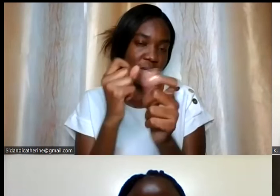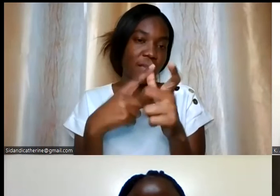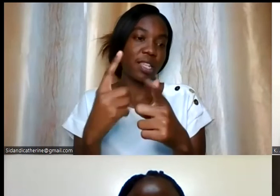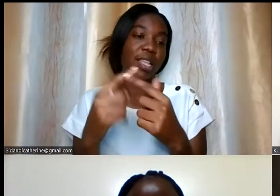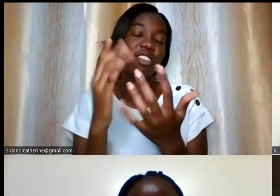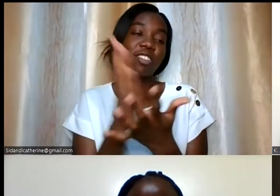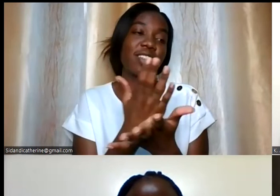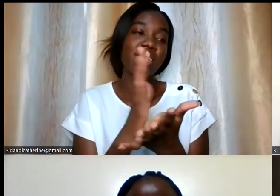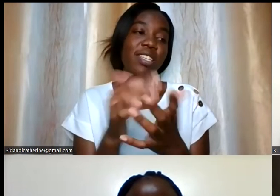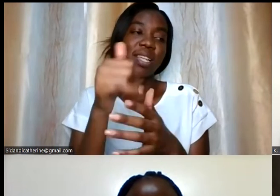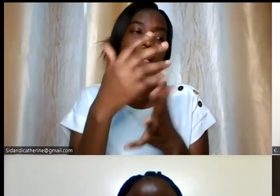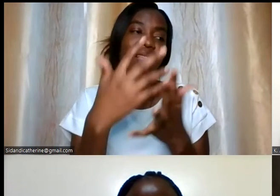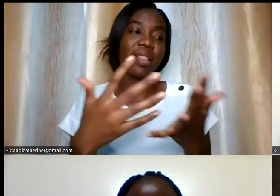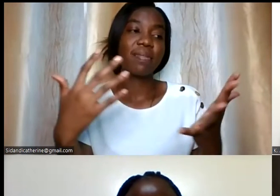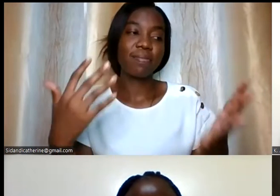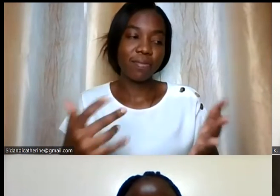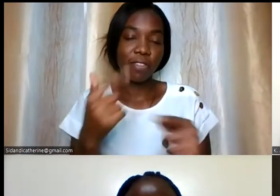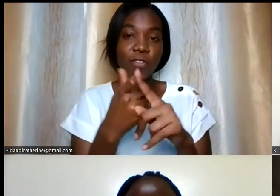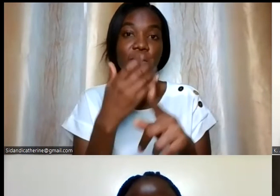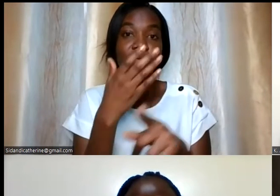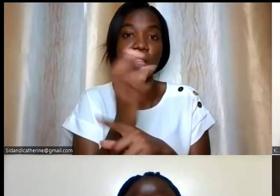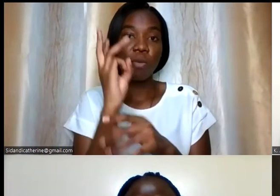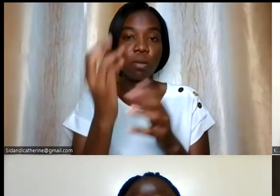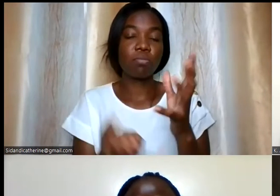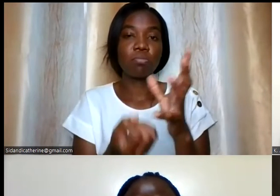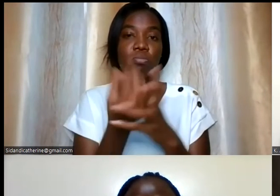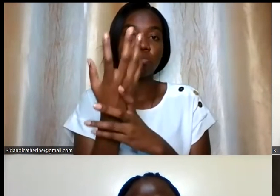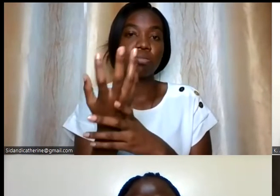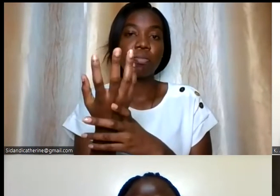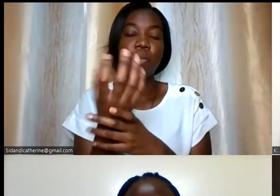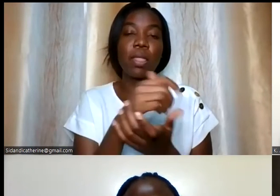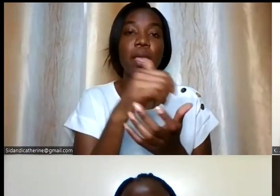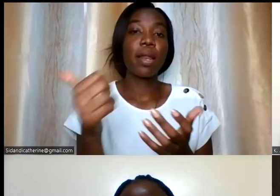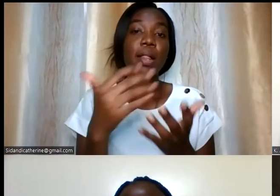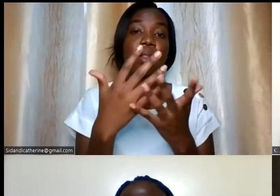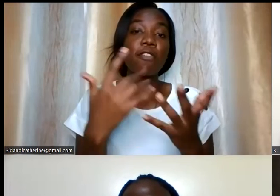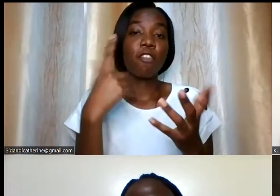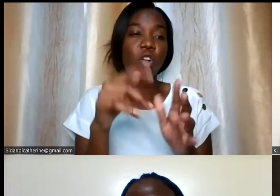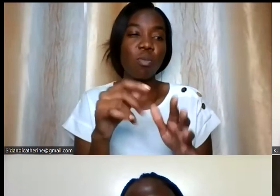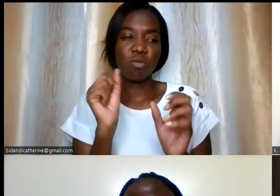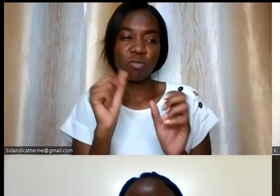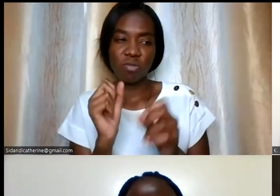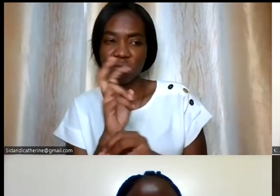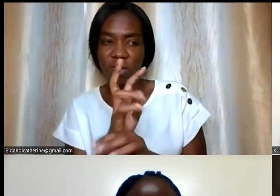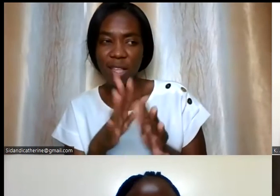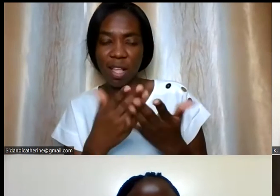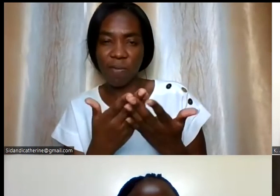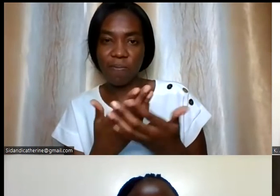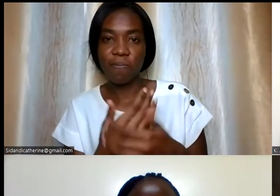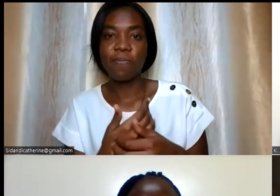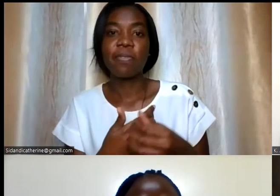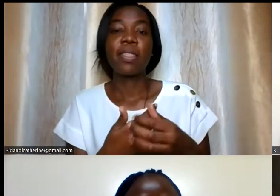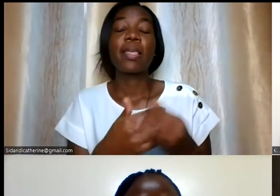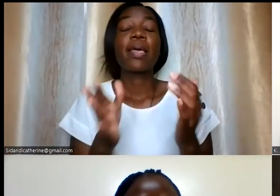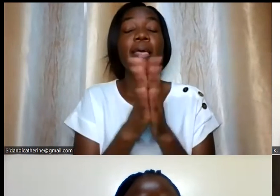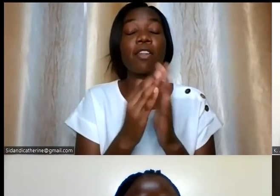is. And from there, probably they will provide you with another perspective of how to look at it. And I just want to